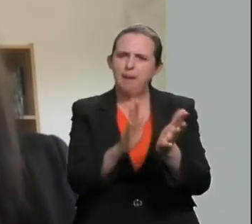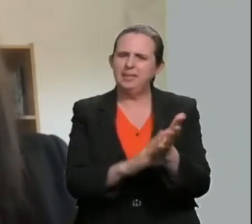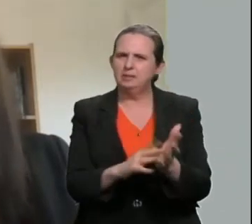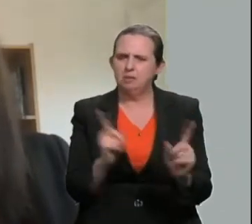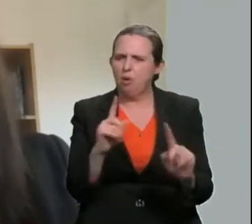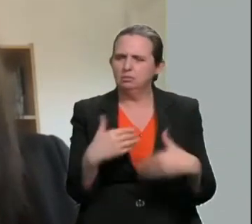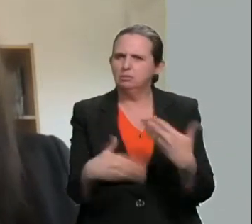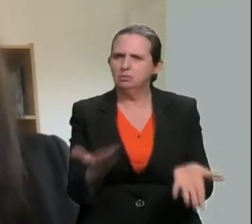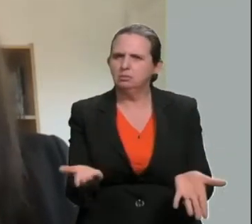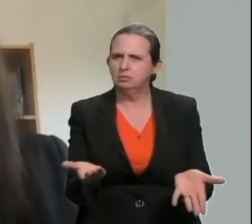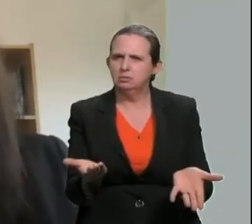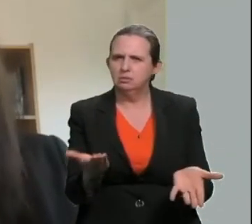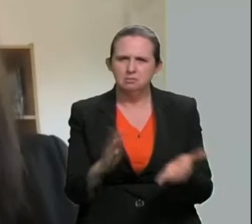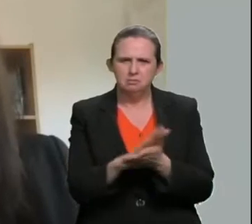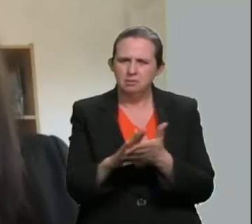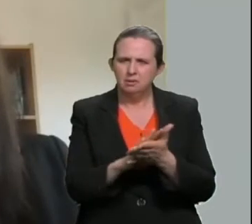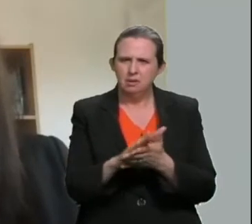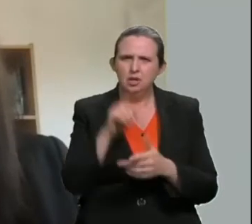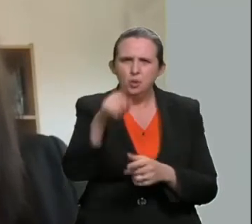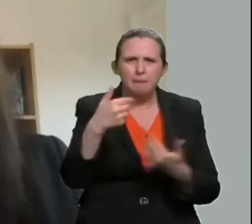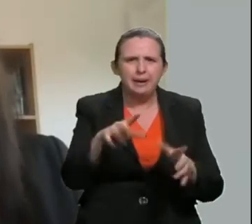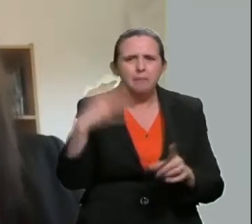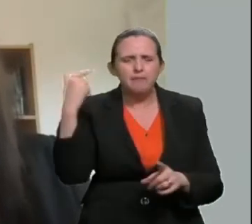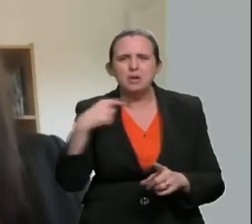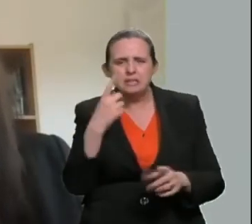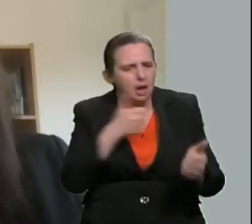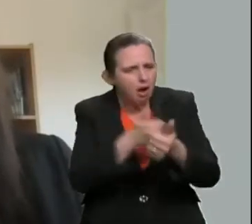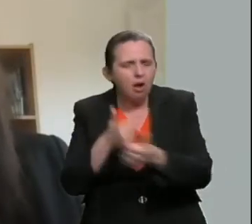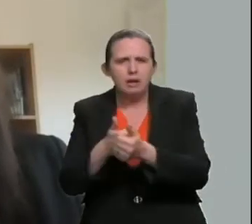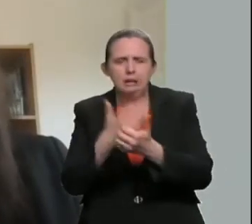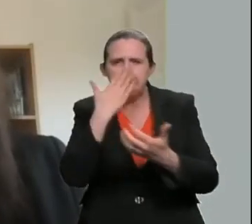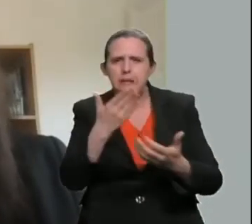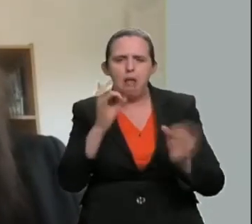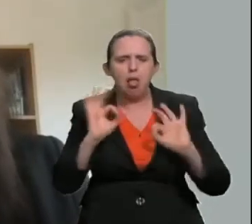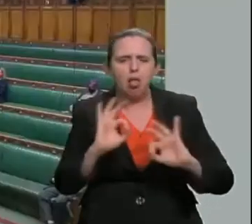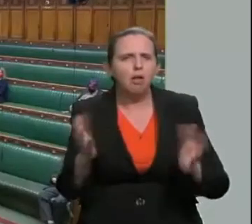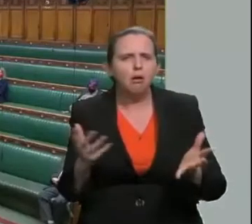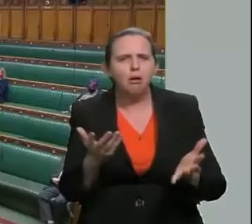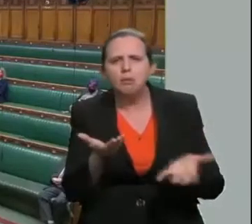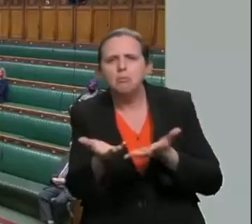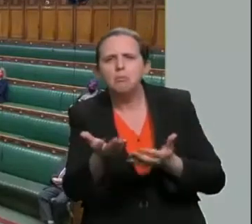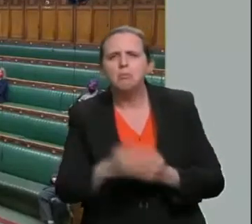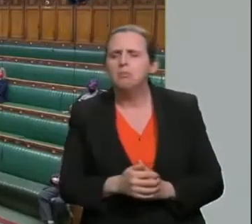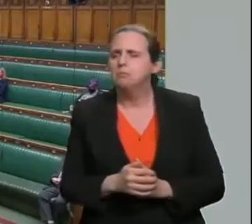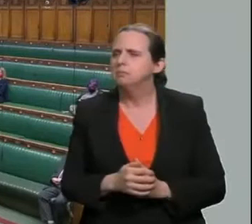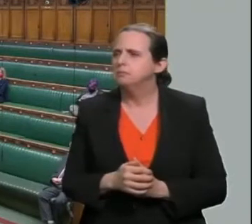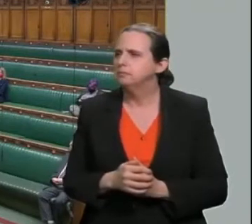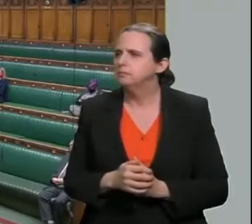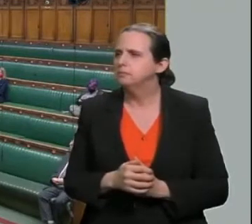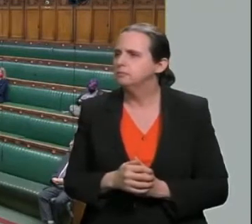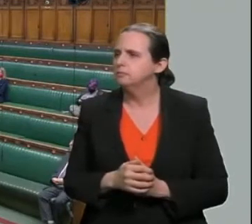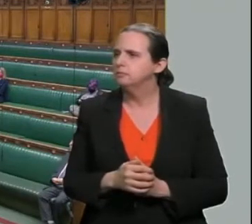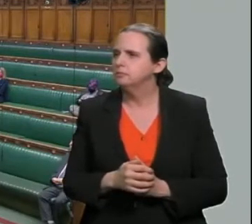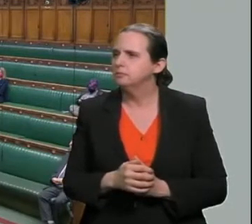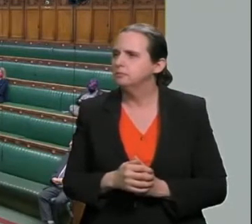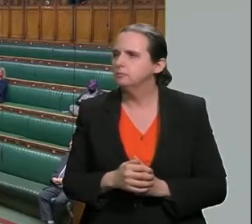them, or will this join a long list of Tory failed promises? Minister. I want to congratulate, Mr. Speaker,